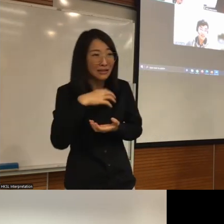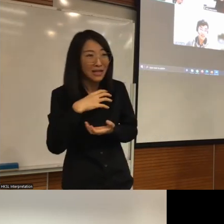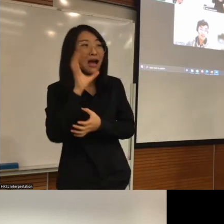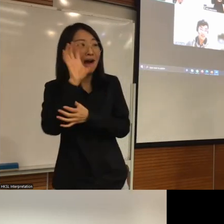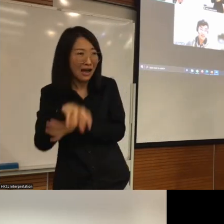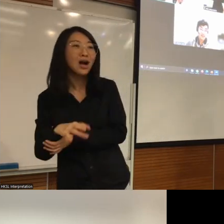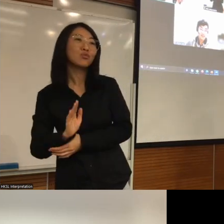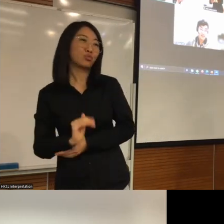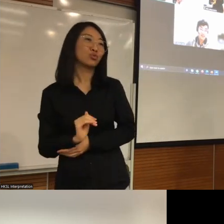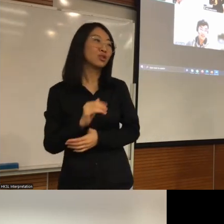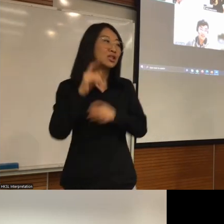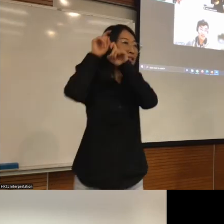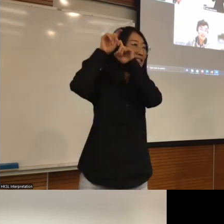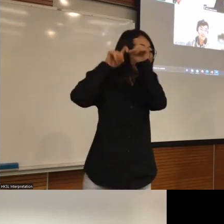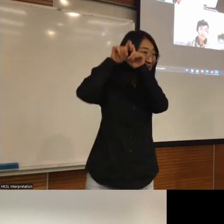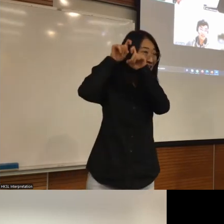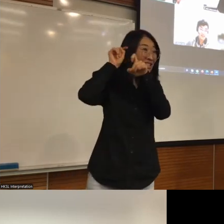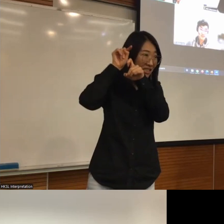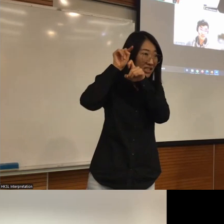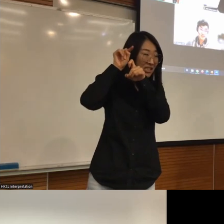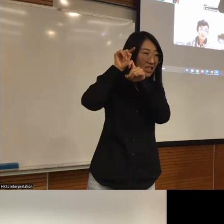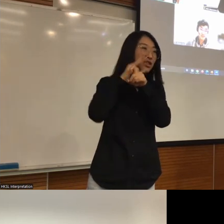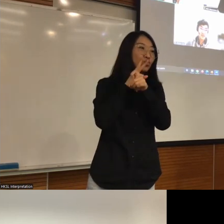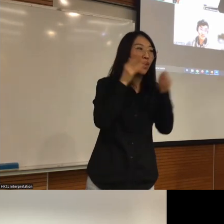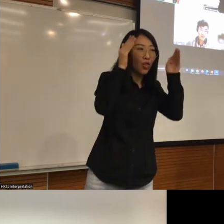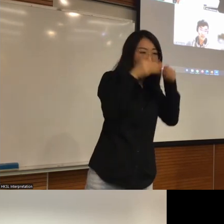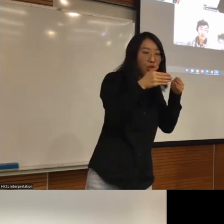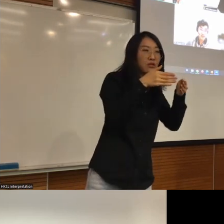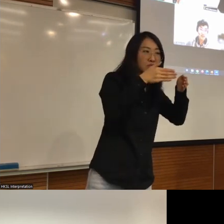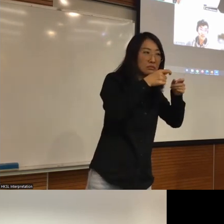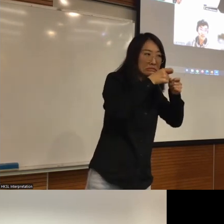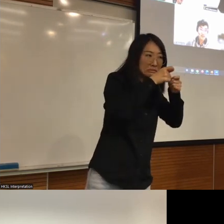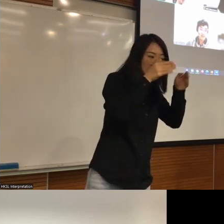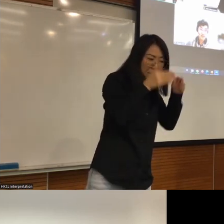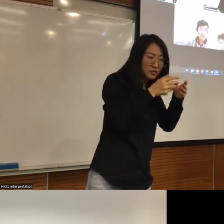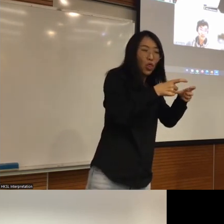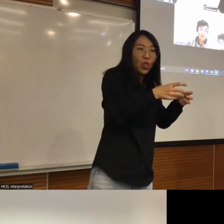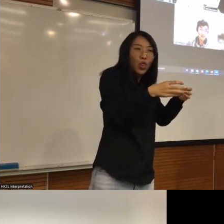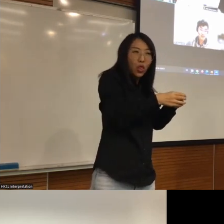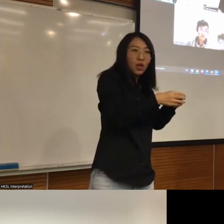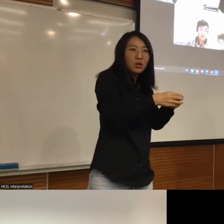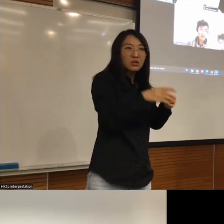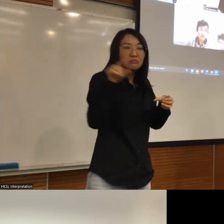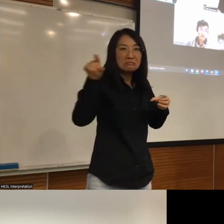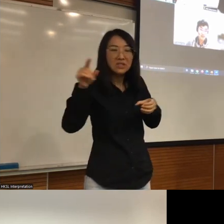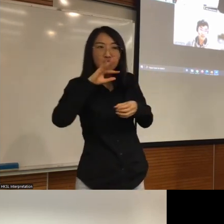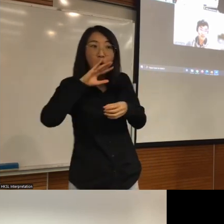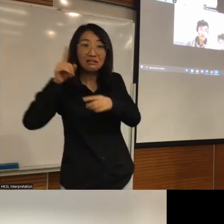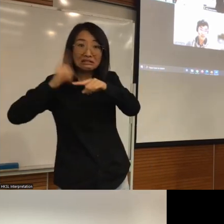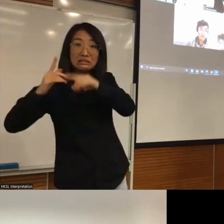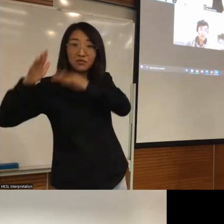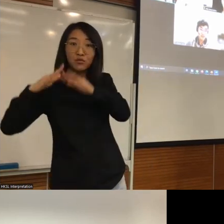To me, cognitive load is very specific. Actually, I have been trying to work on that, and I have